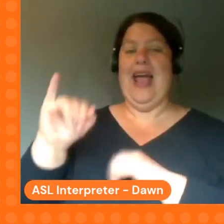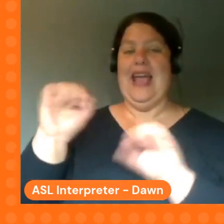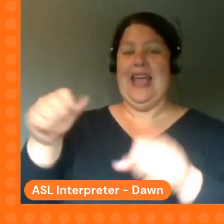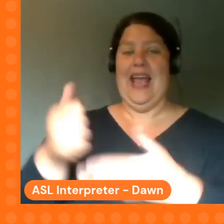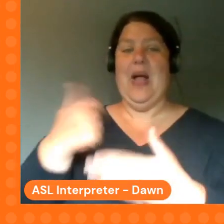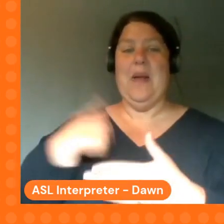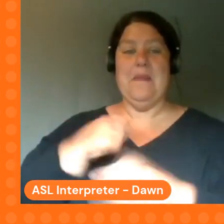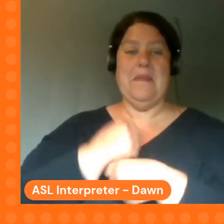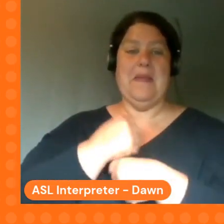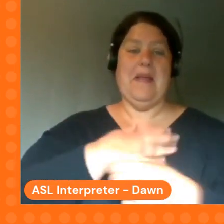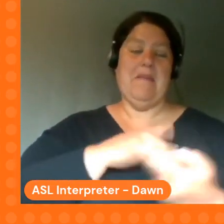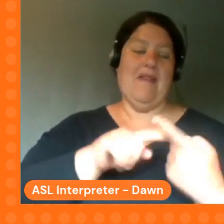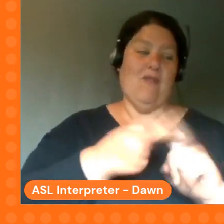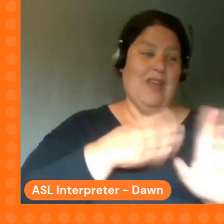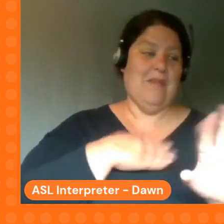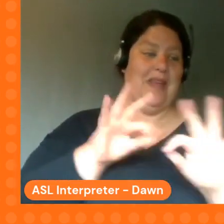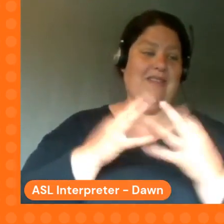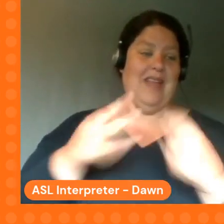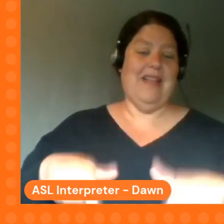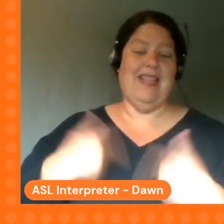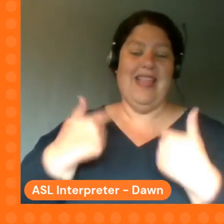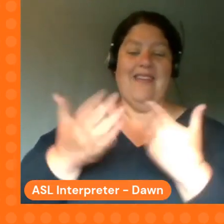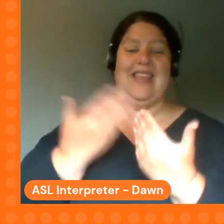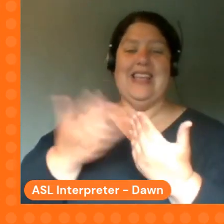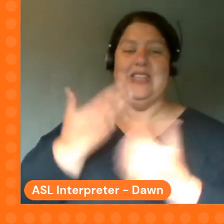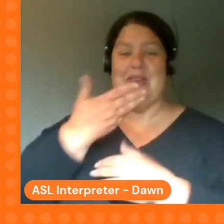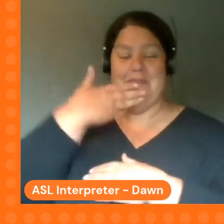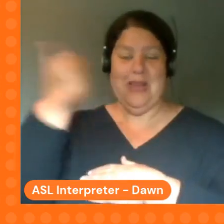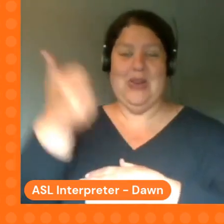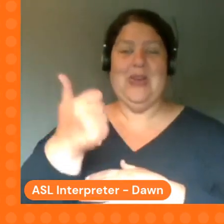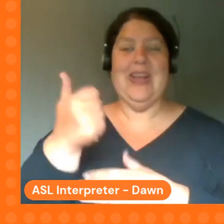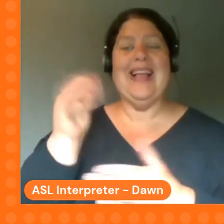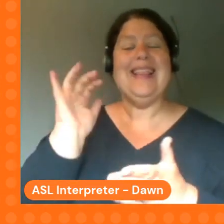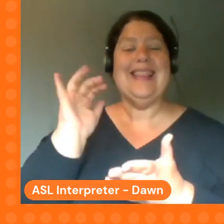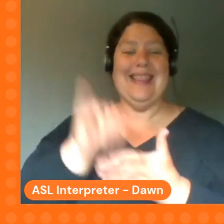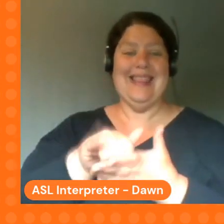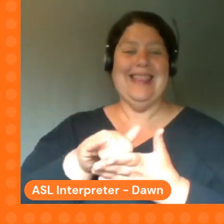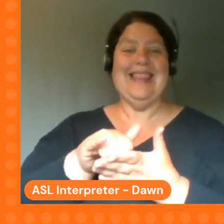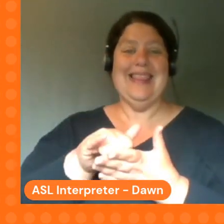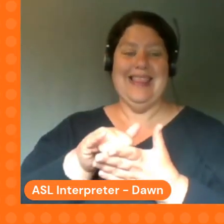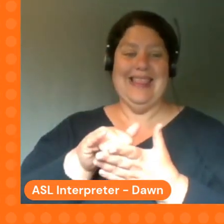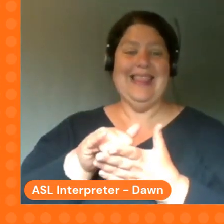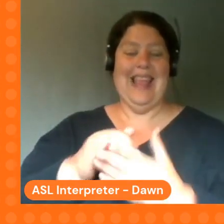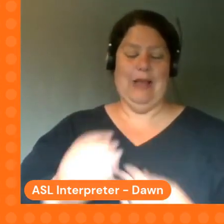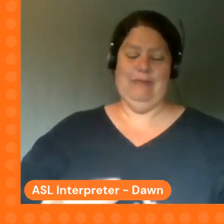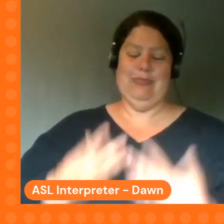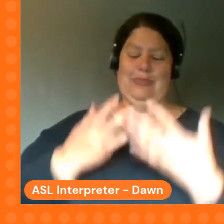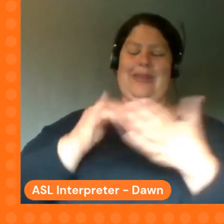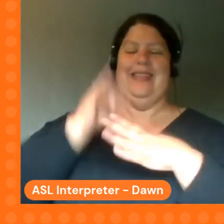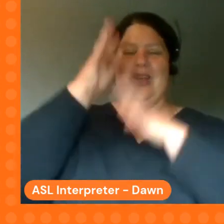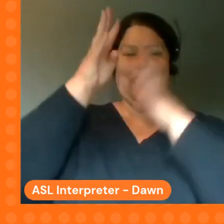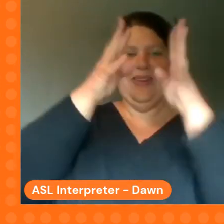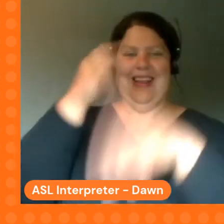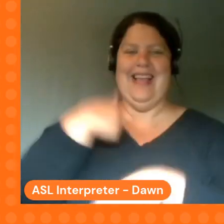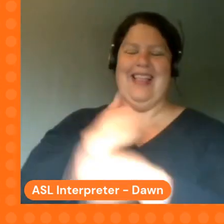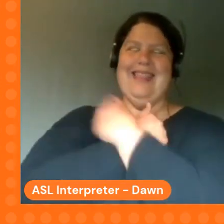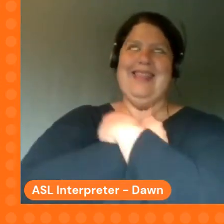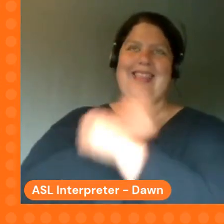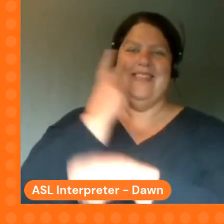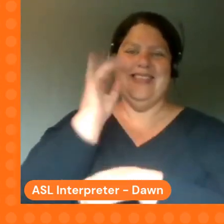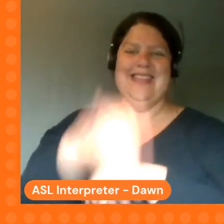life easier, better? That is sparking that kind of creativity is I really love to see.